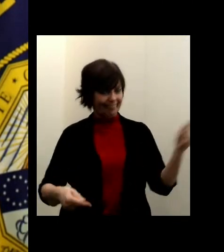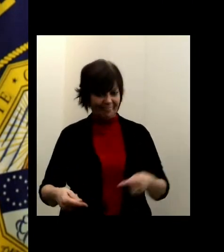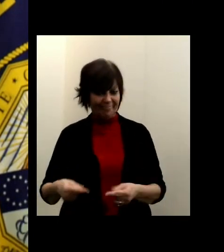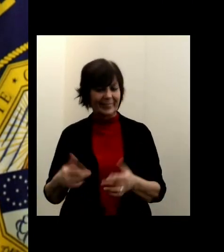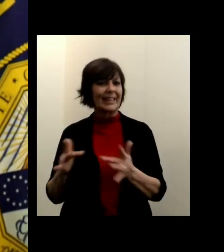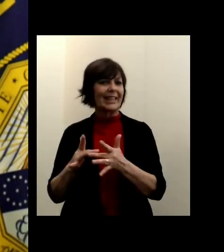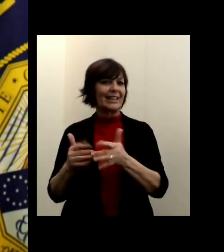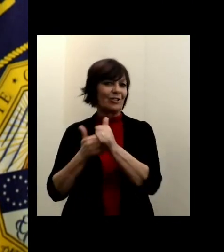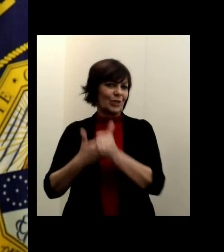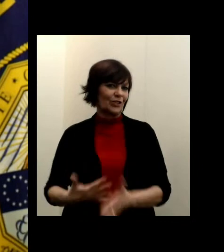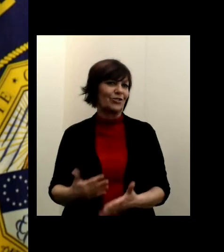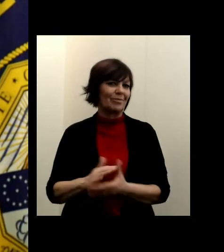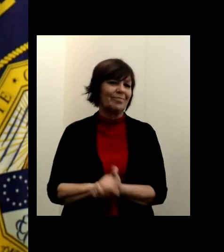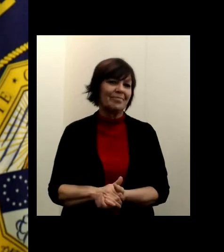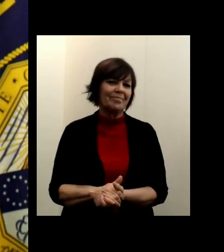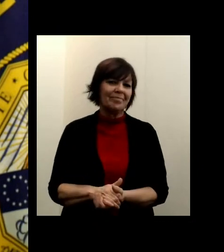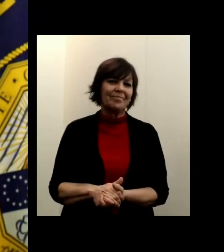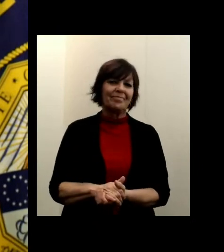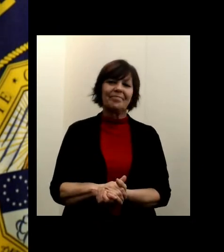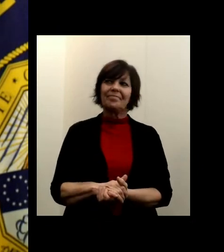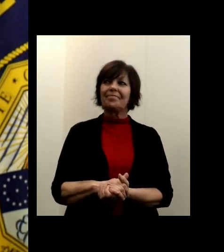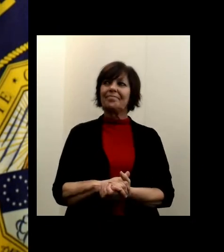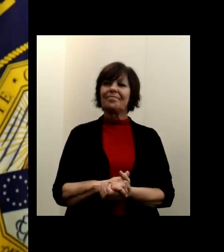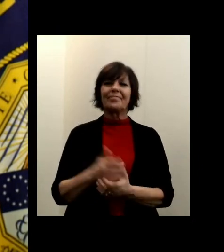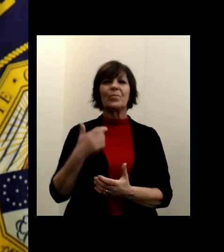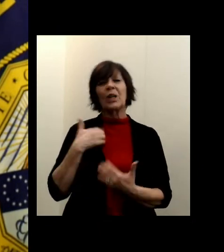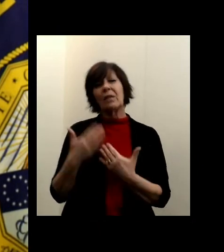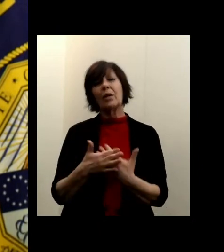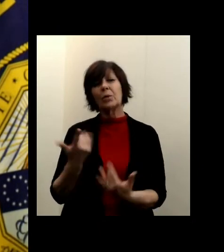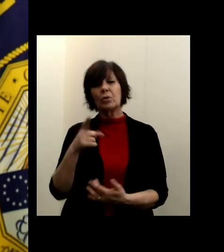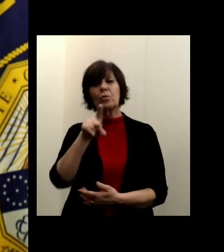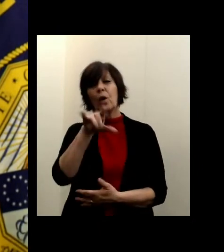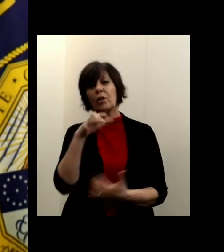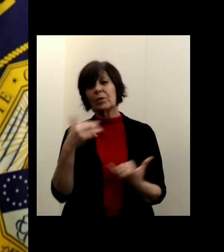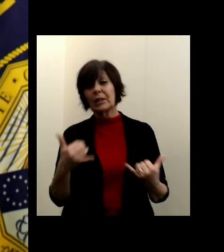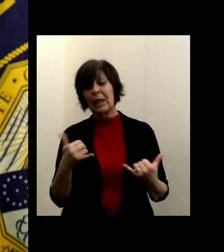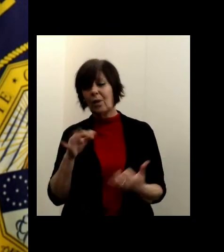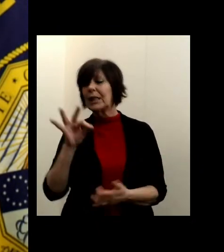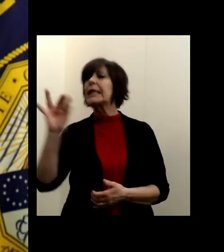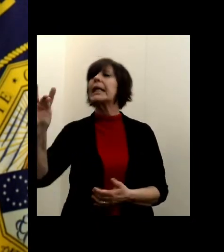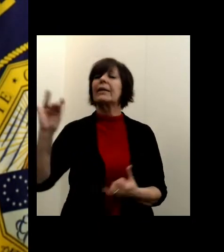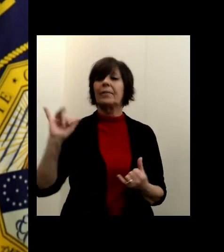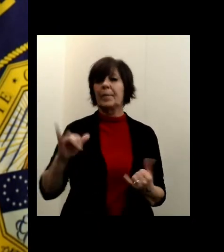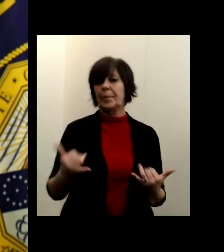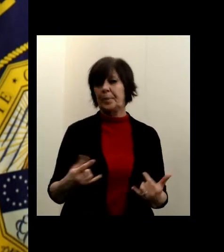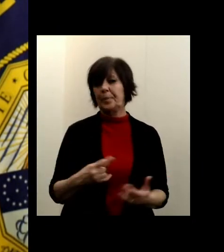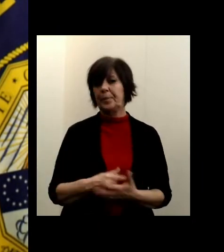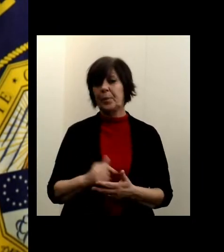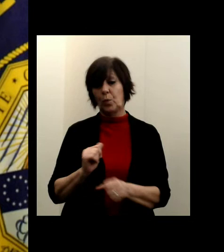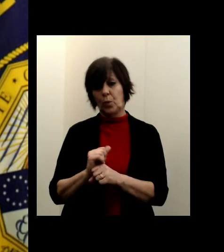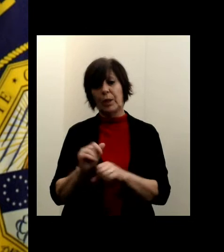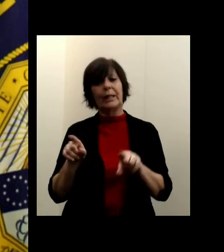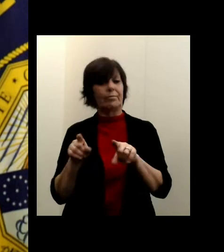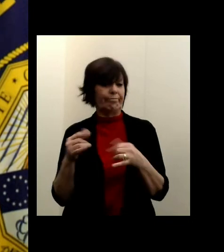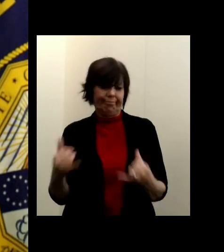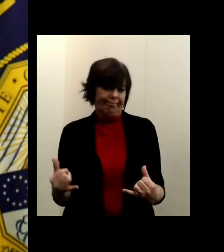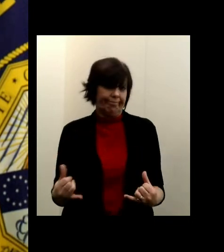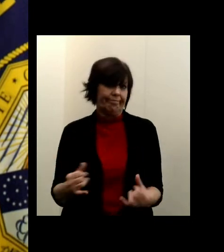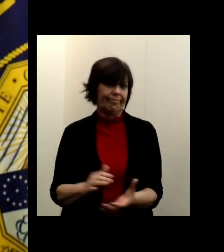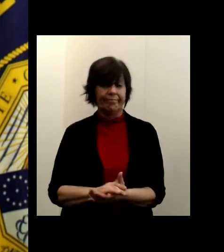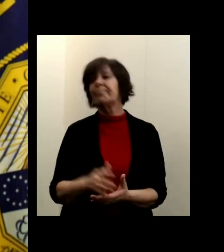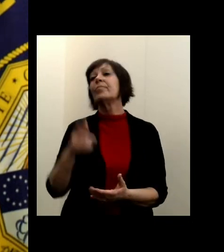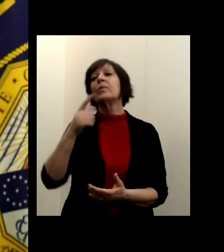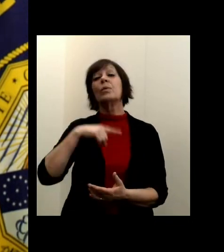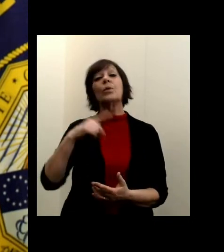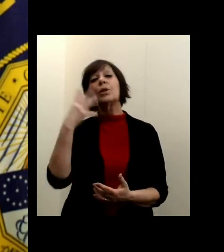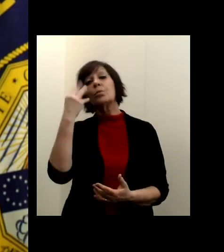on cases. We have, as you noted, nearly 100 contact tracers, 98 is the number, working as we speak, and we are in